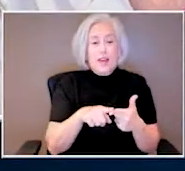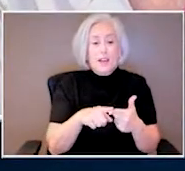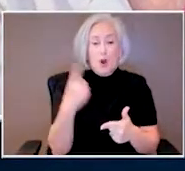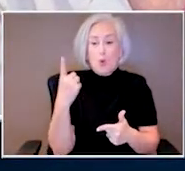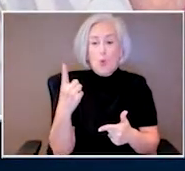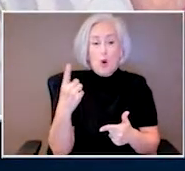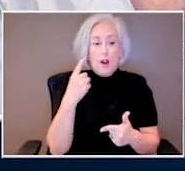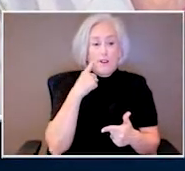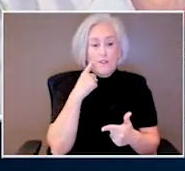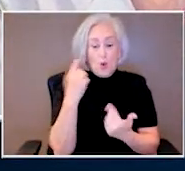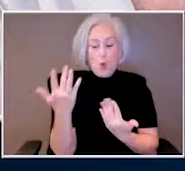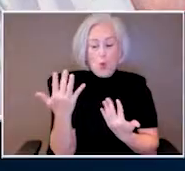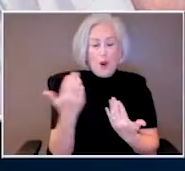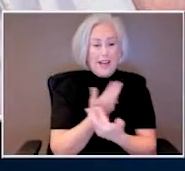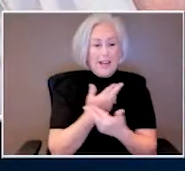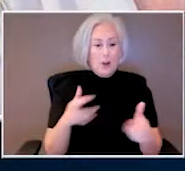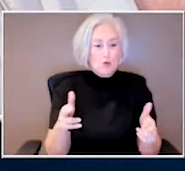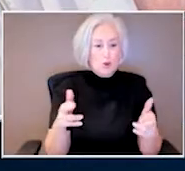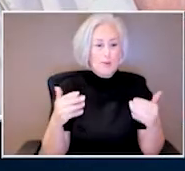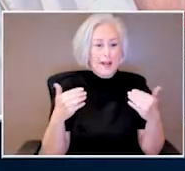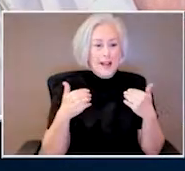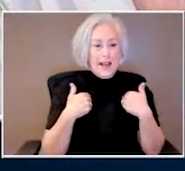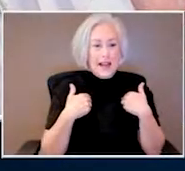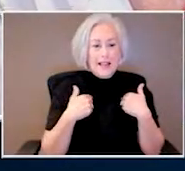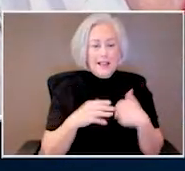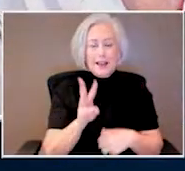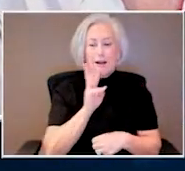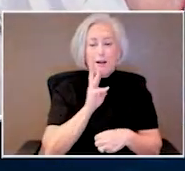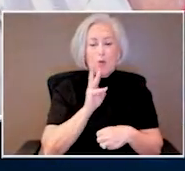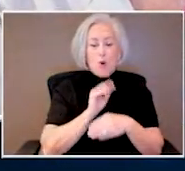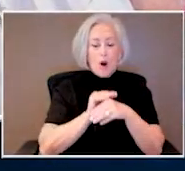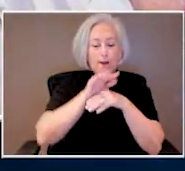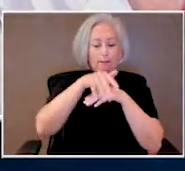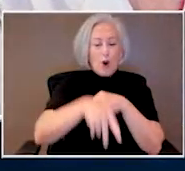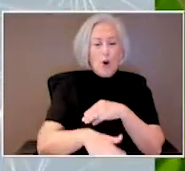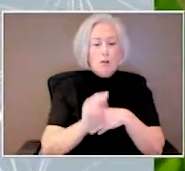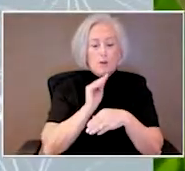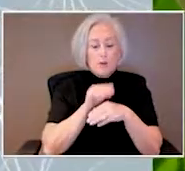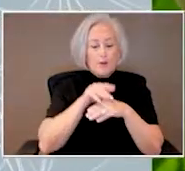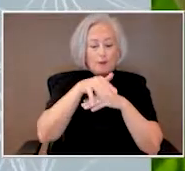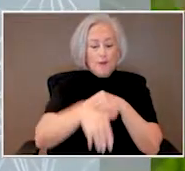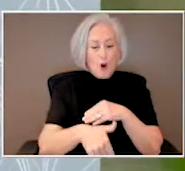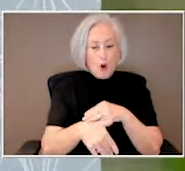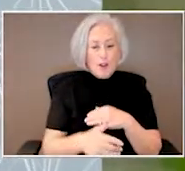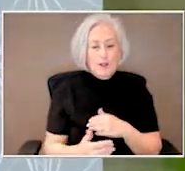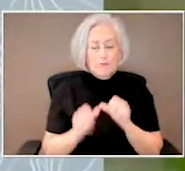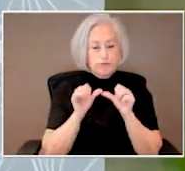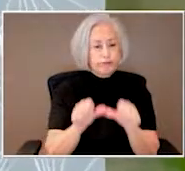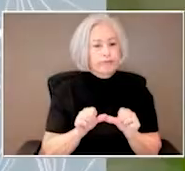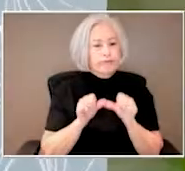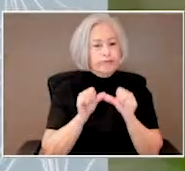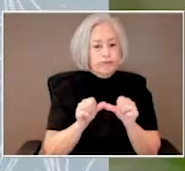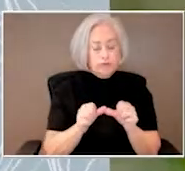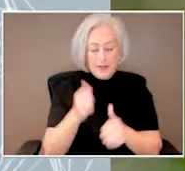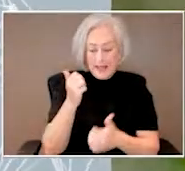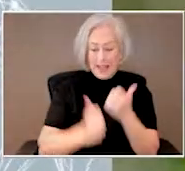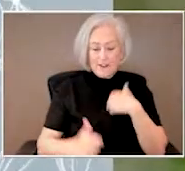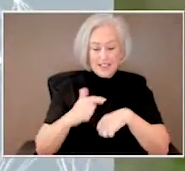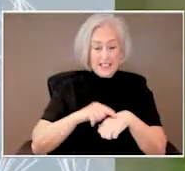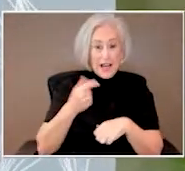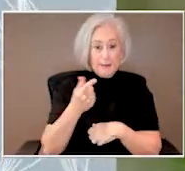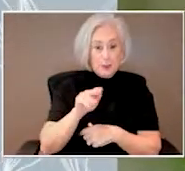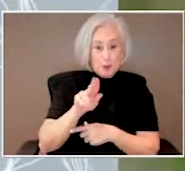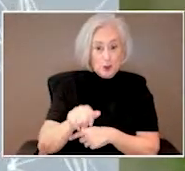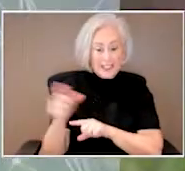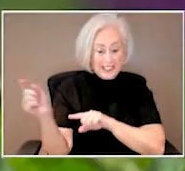just had a waterfall that just ran constantly, and every time Ginny came in with her photos, you know, we'd be like, wow. And then I don't remember